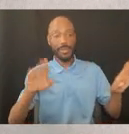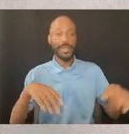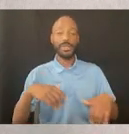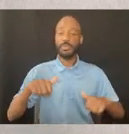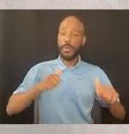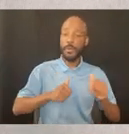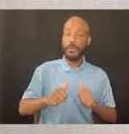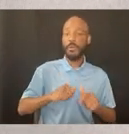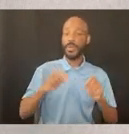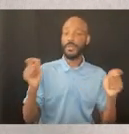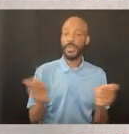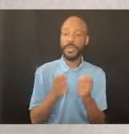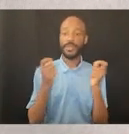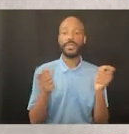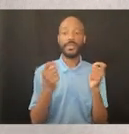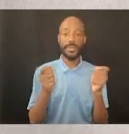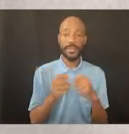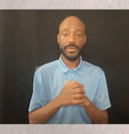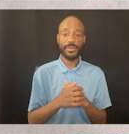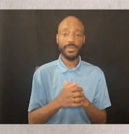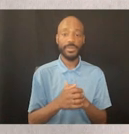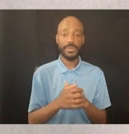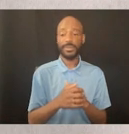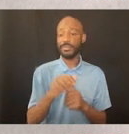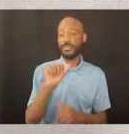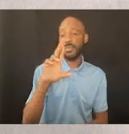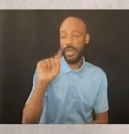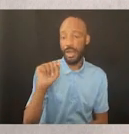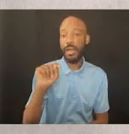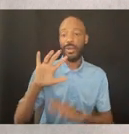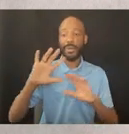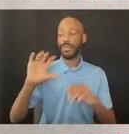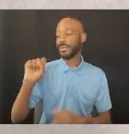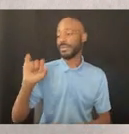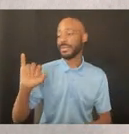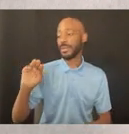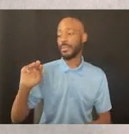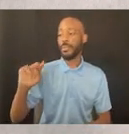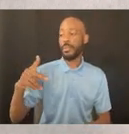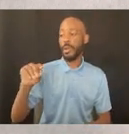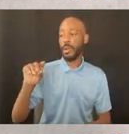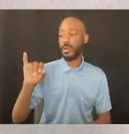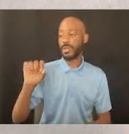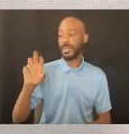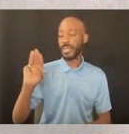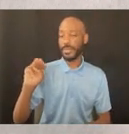festivals, at symposiums, and at various film festivals.